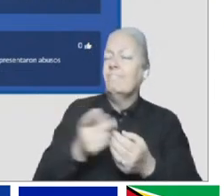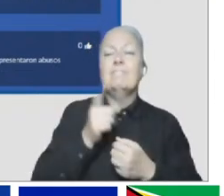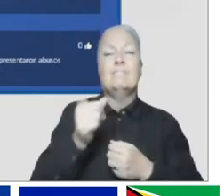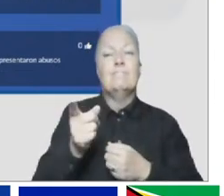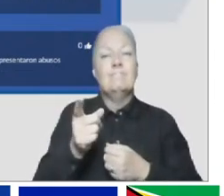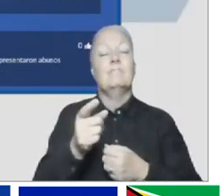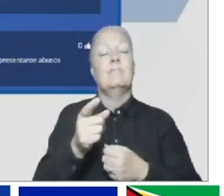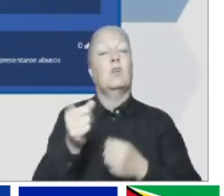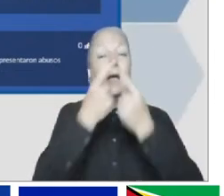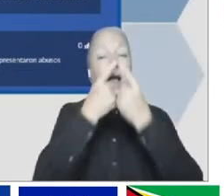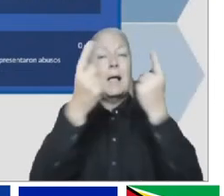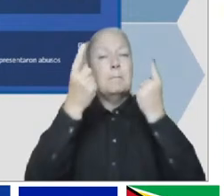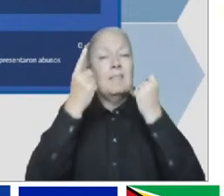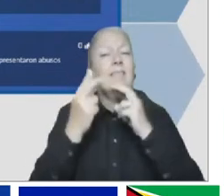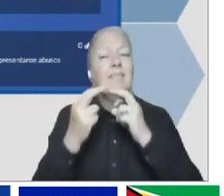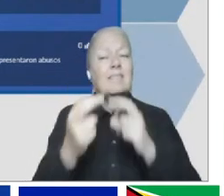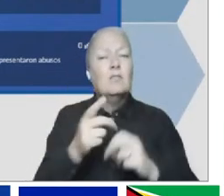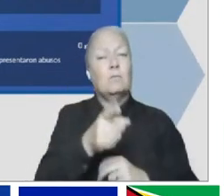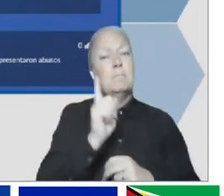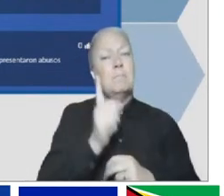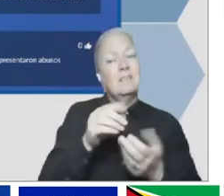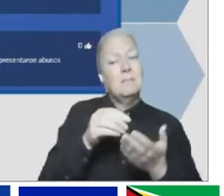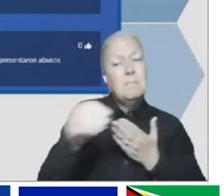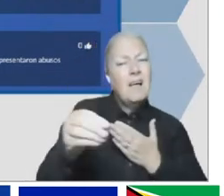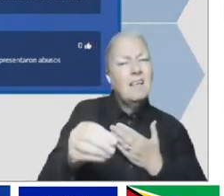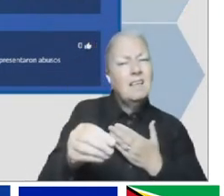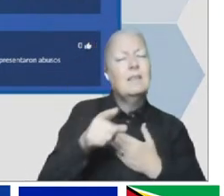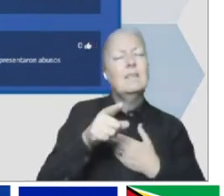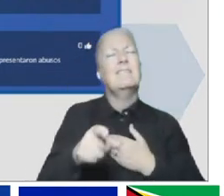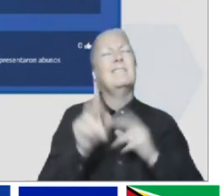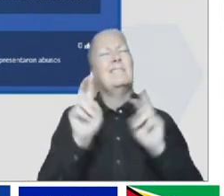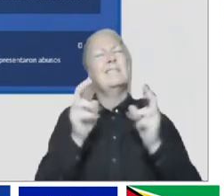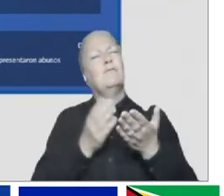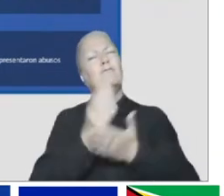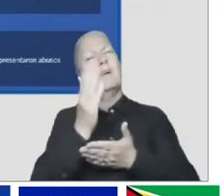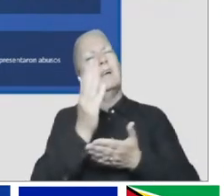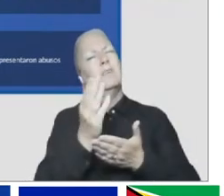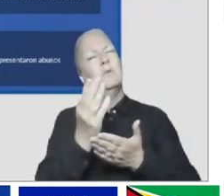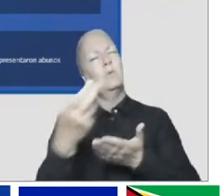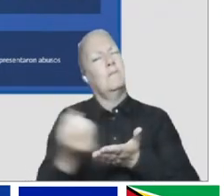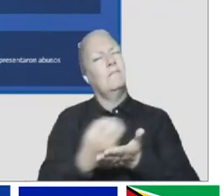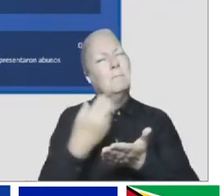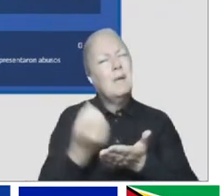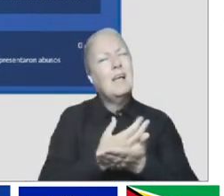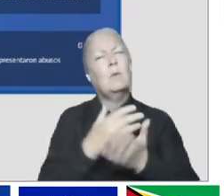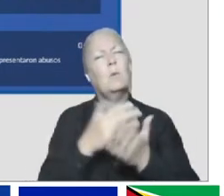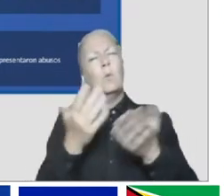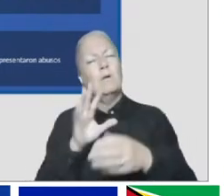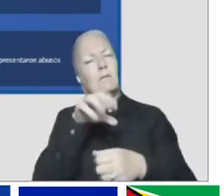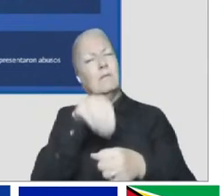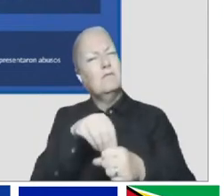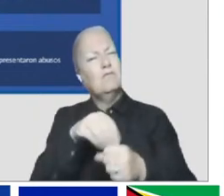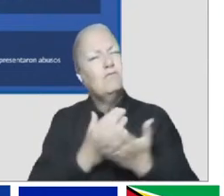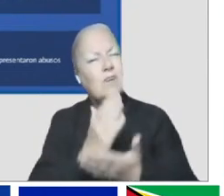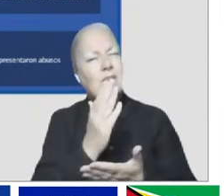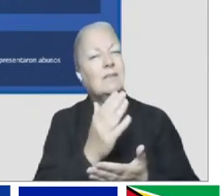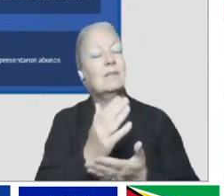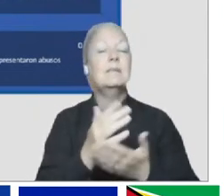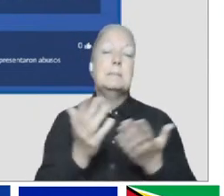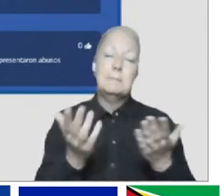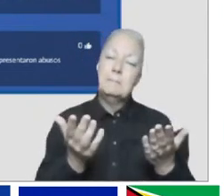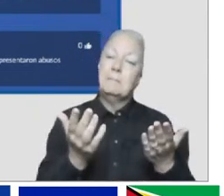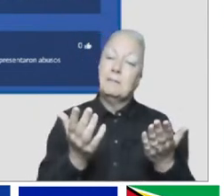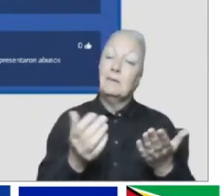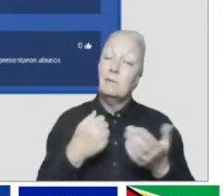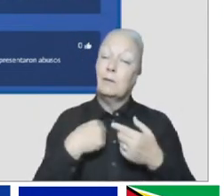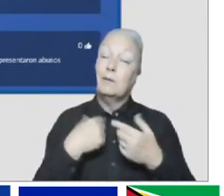as the right to information, the right to participation, are very clear subjects which we could go on about for a long time.